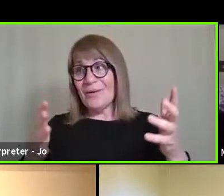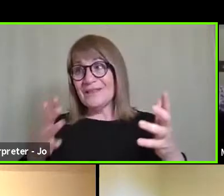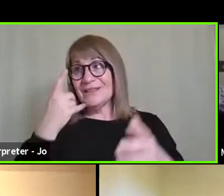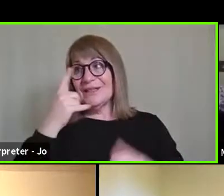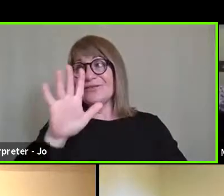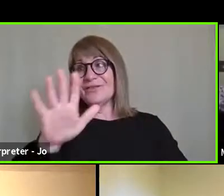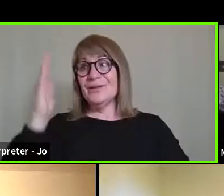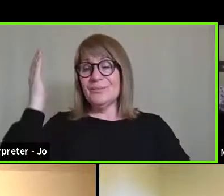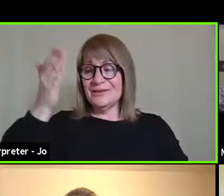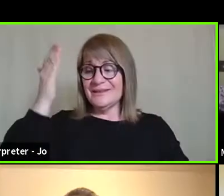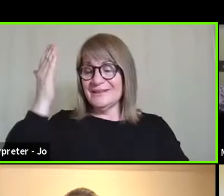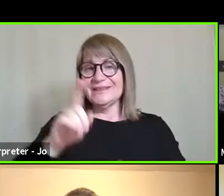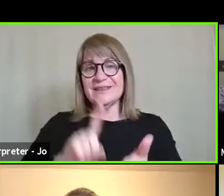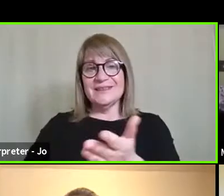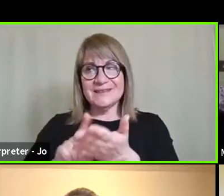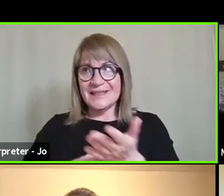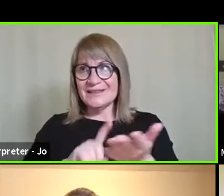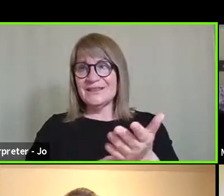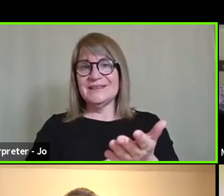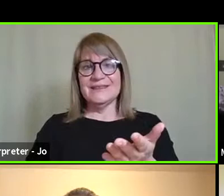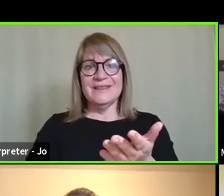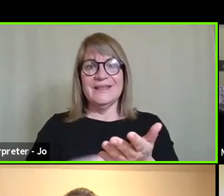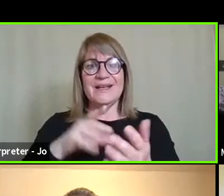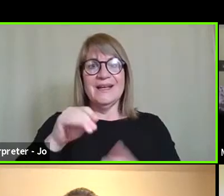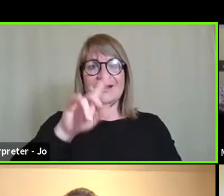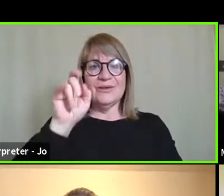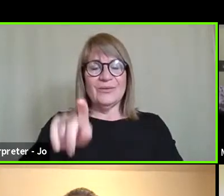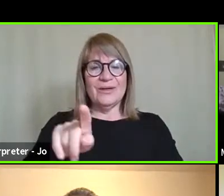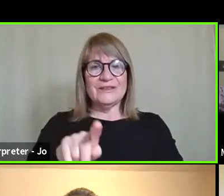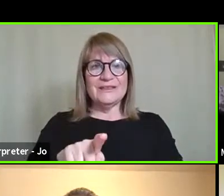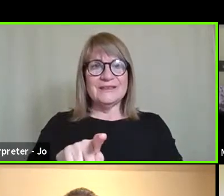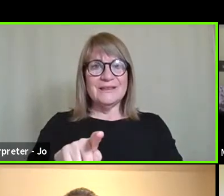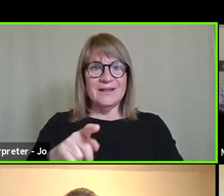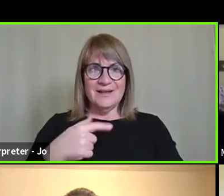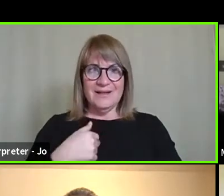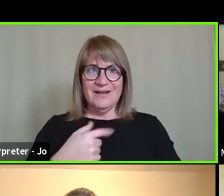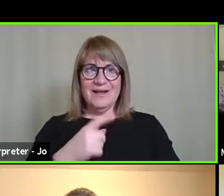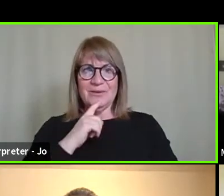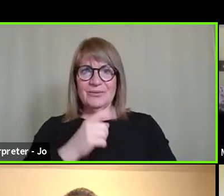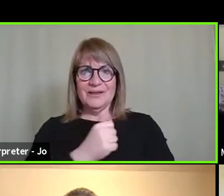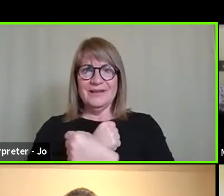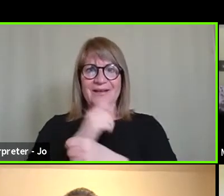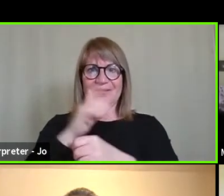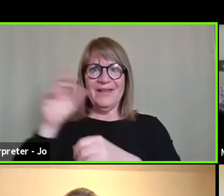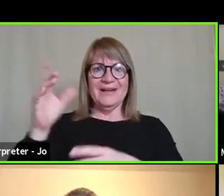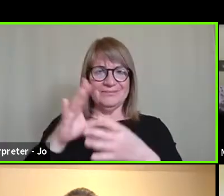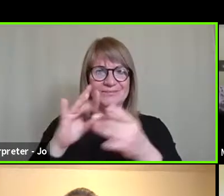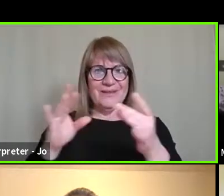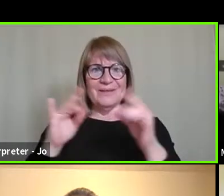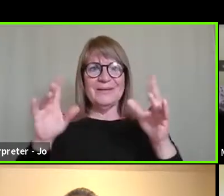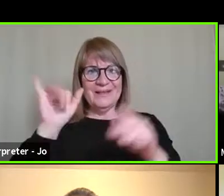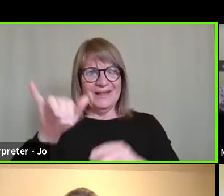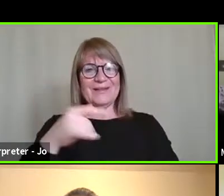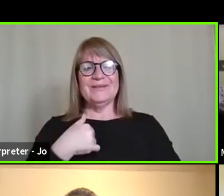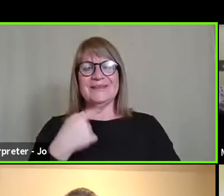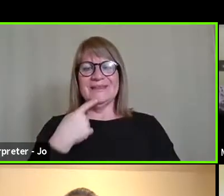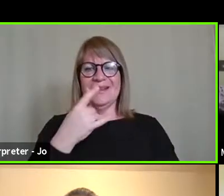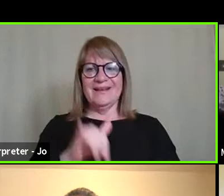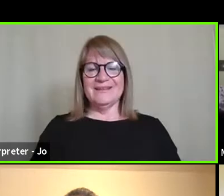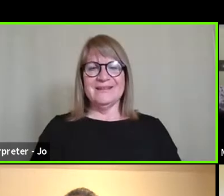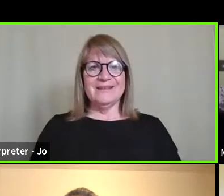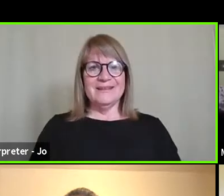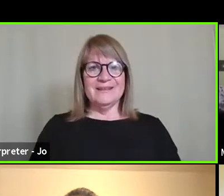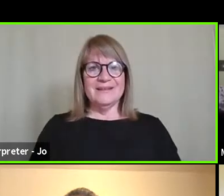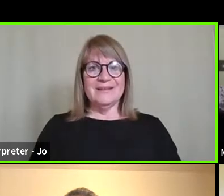presentation and your discussions and your questions and um i love that format that you had it's very generative um